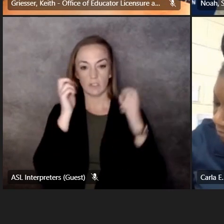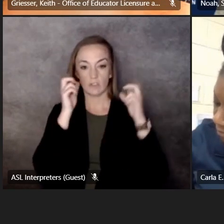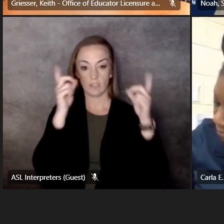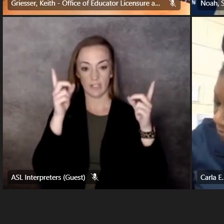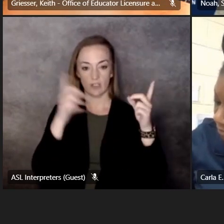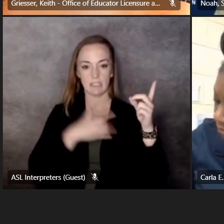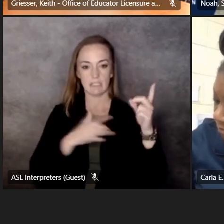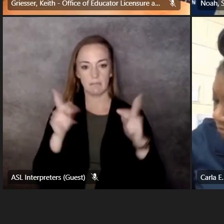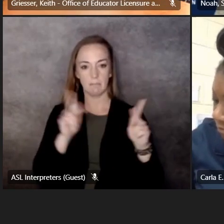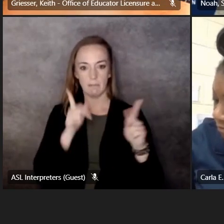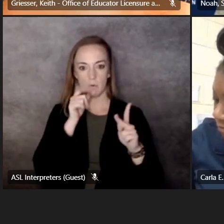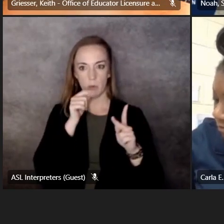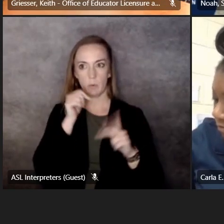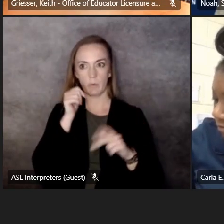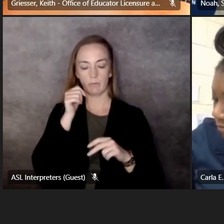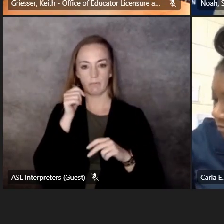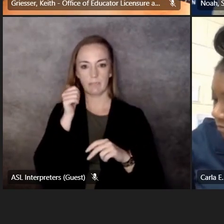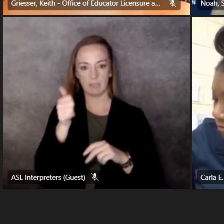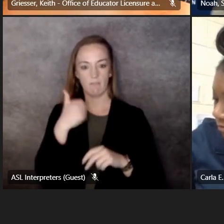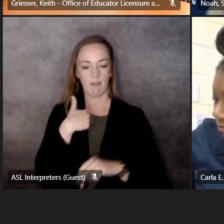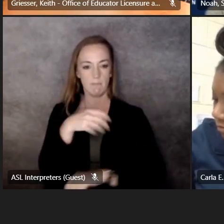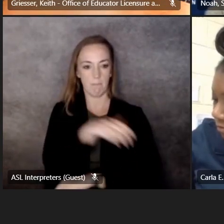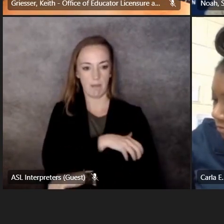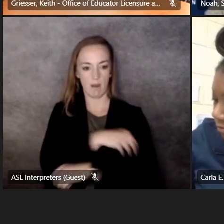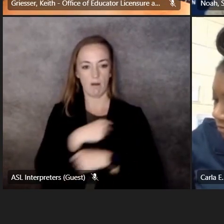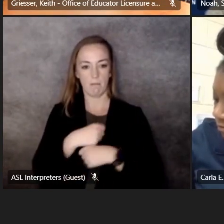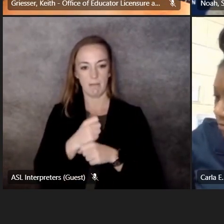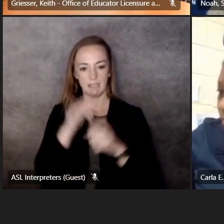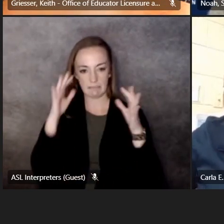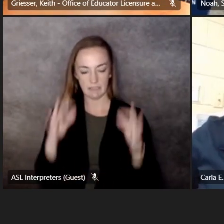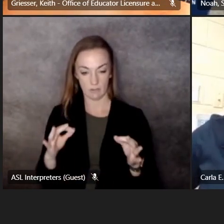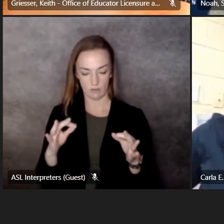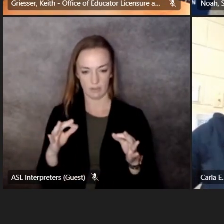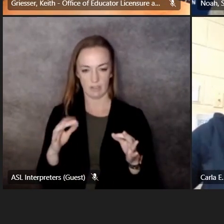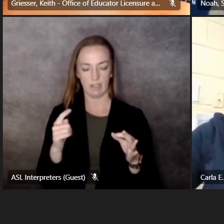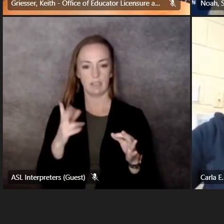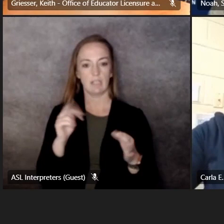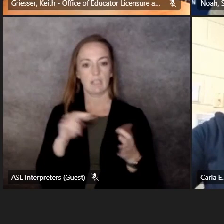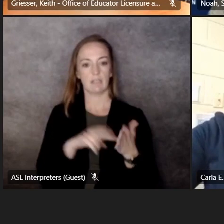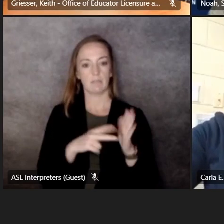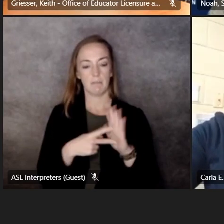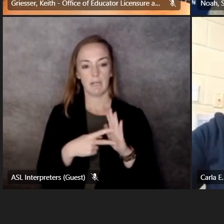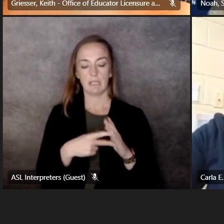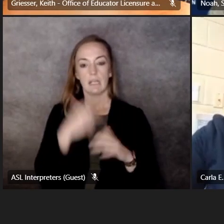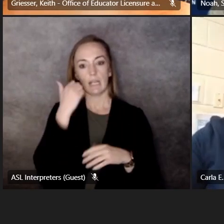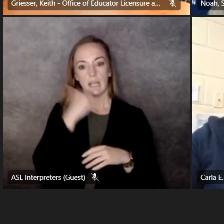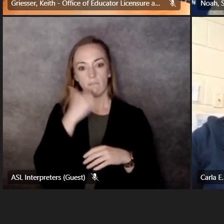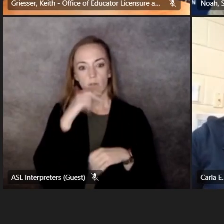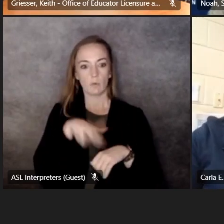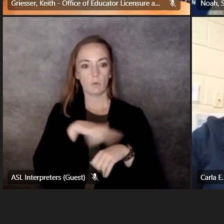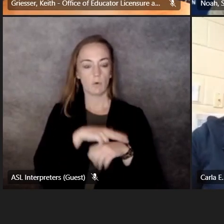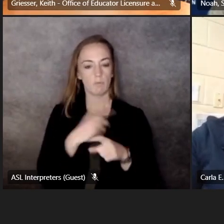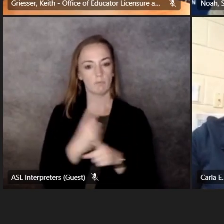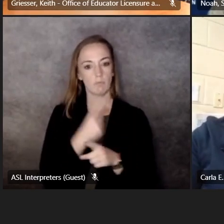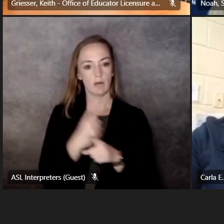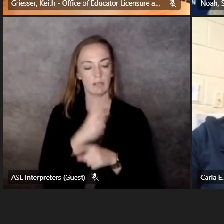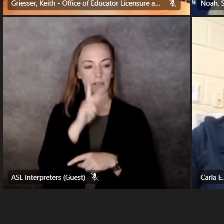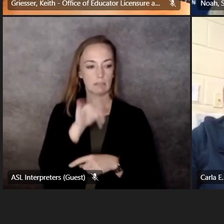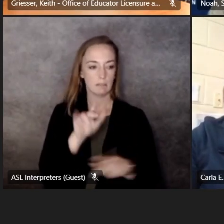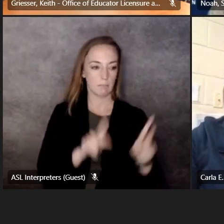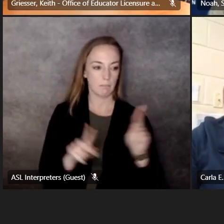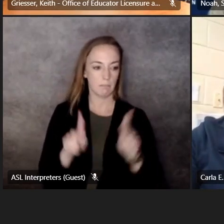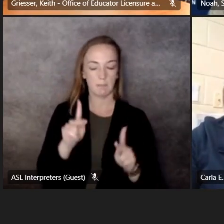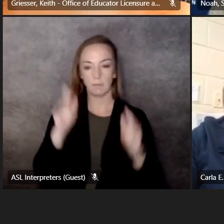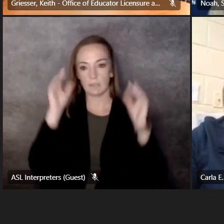power, and the voices of sort of everyday Kentuckians and teachers and students and